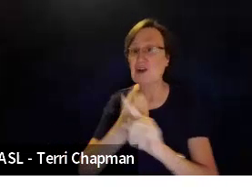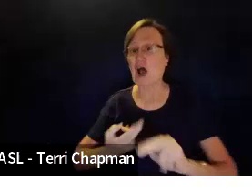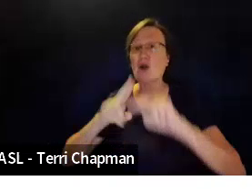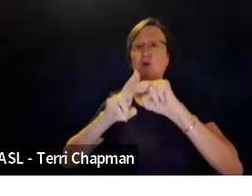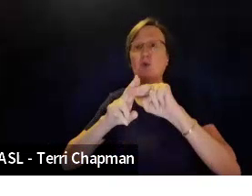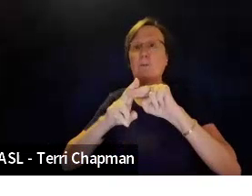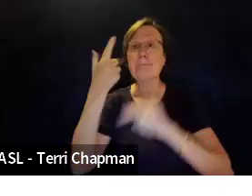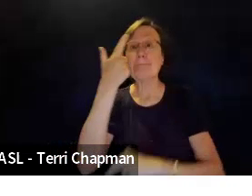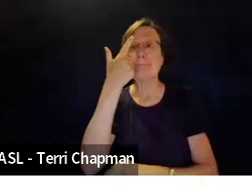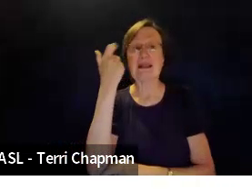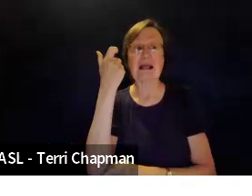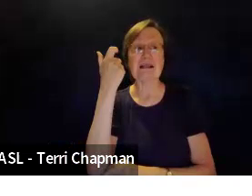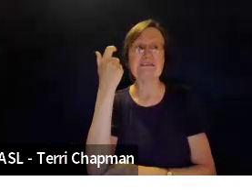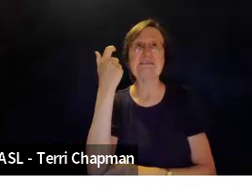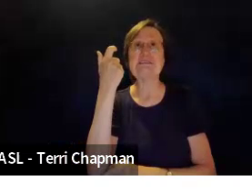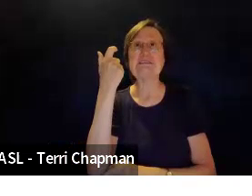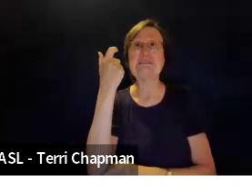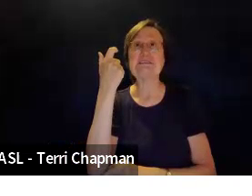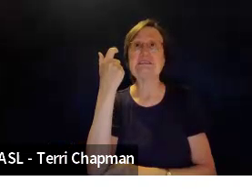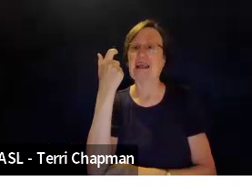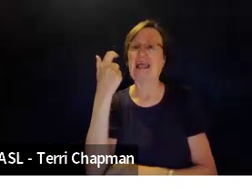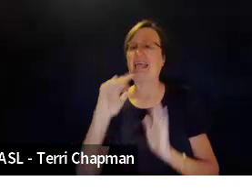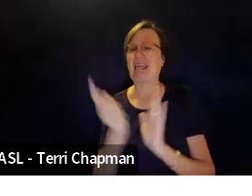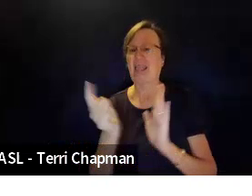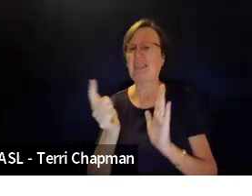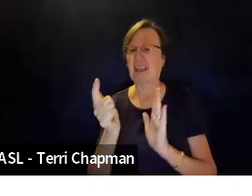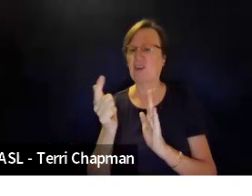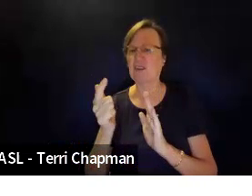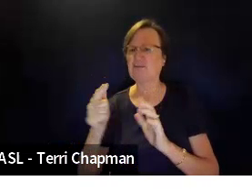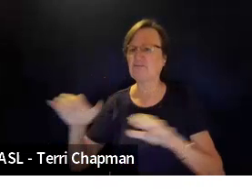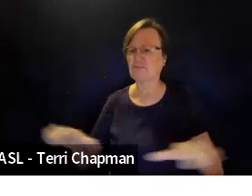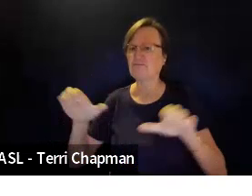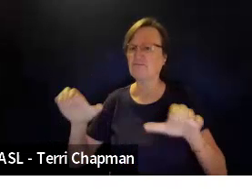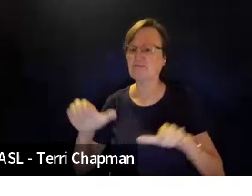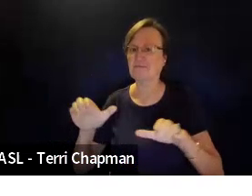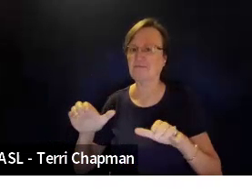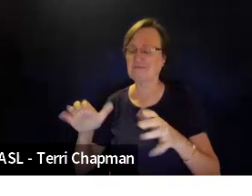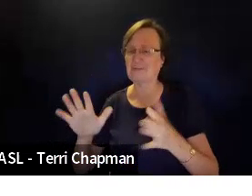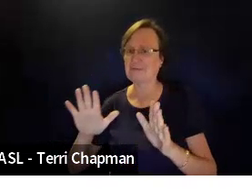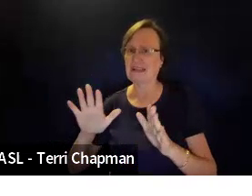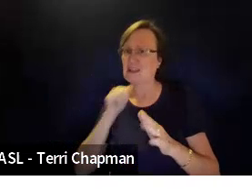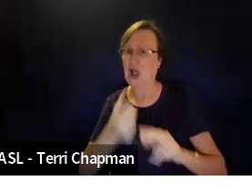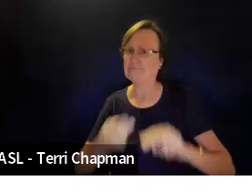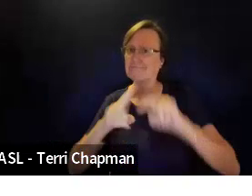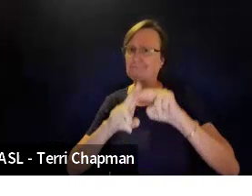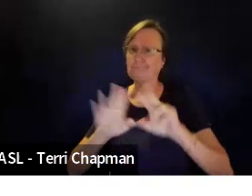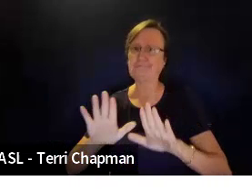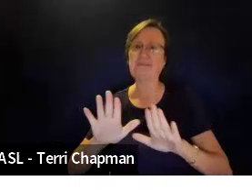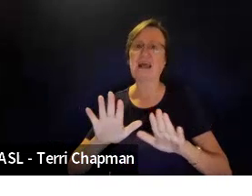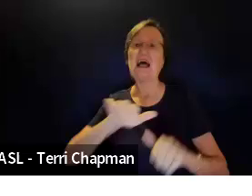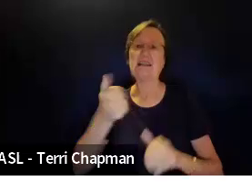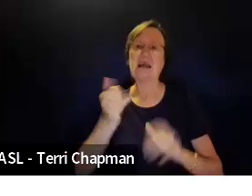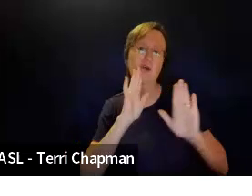because of illegal conduct. Another area is around data brokers